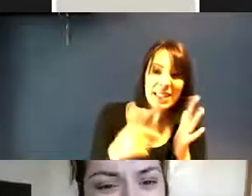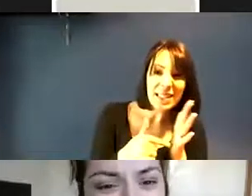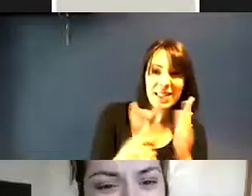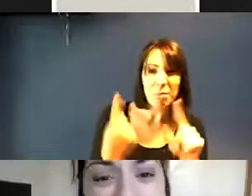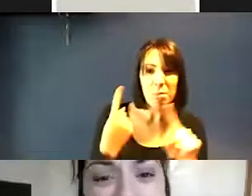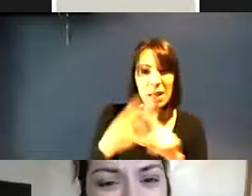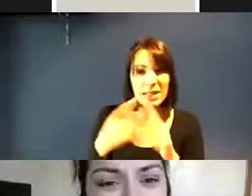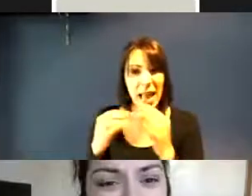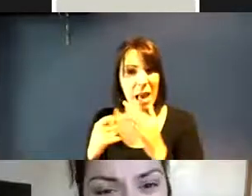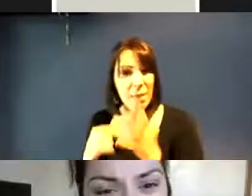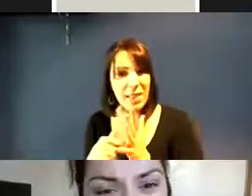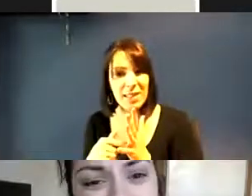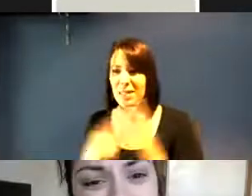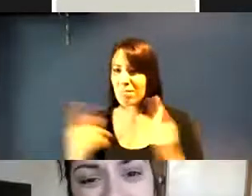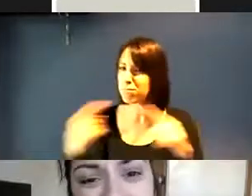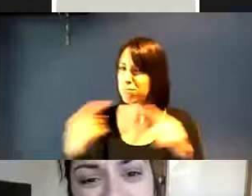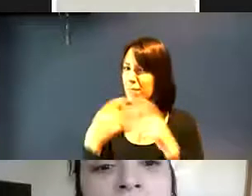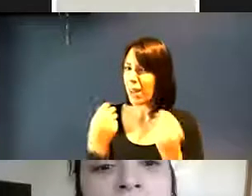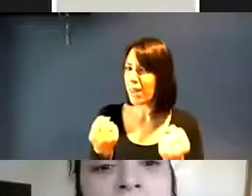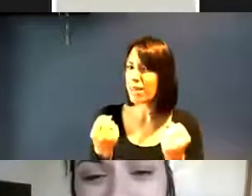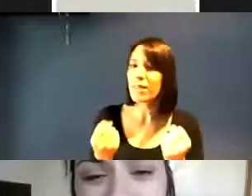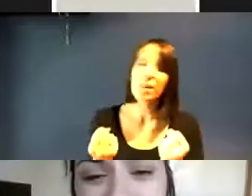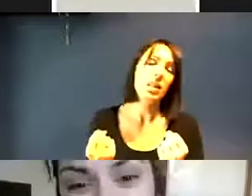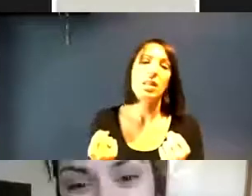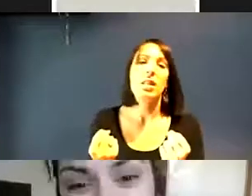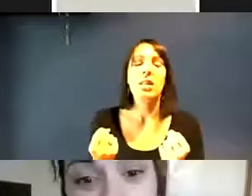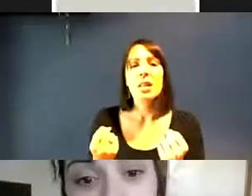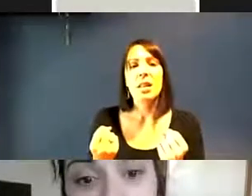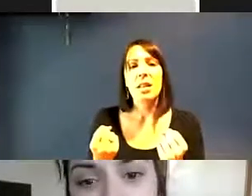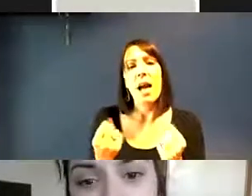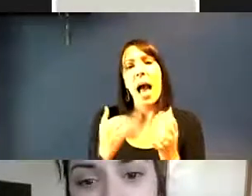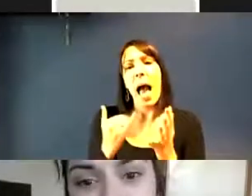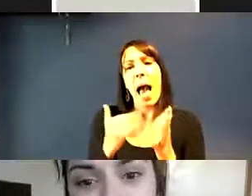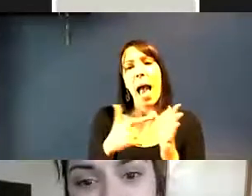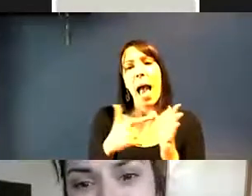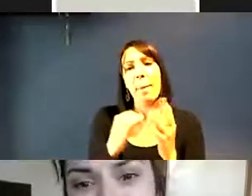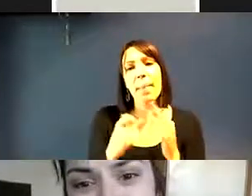And ableist peer relations can